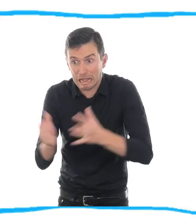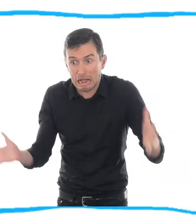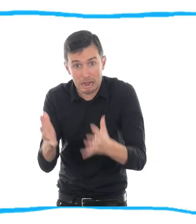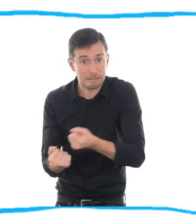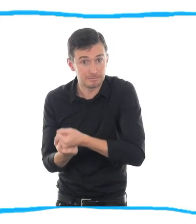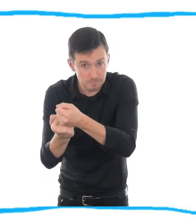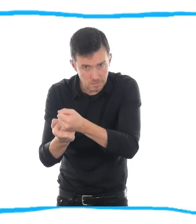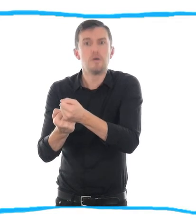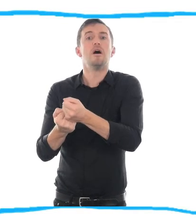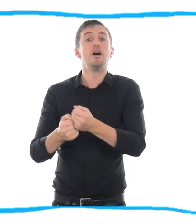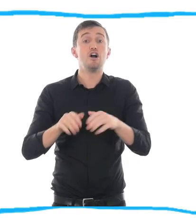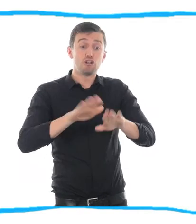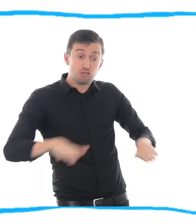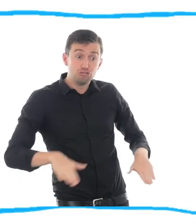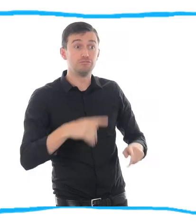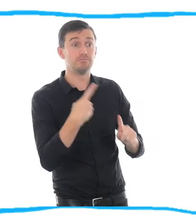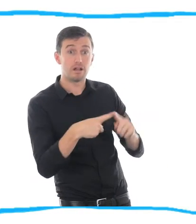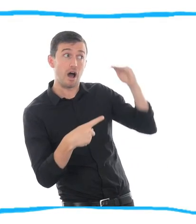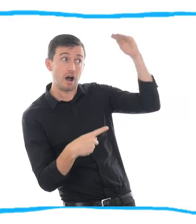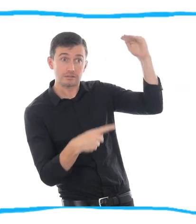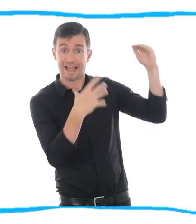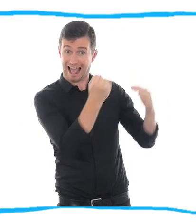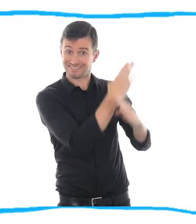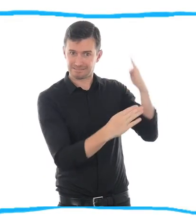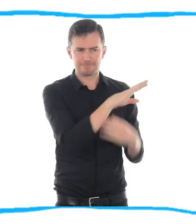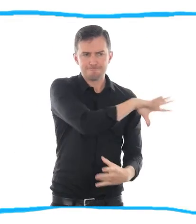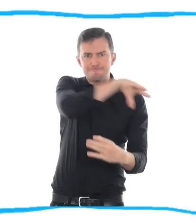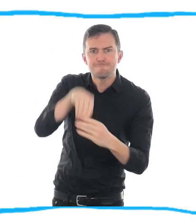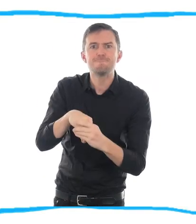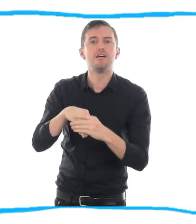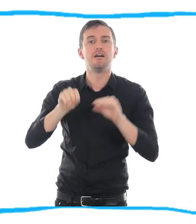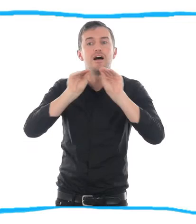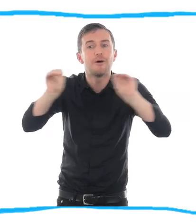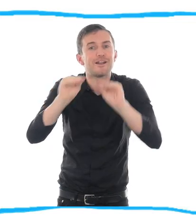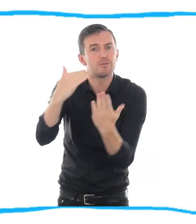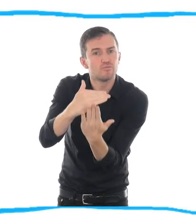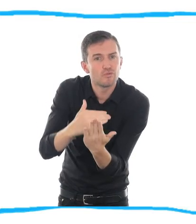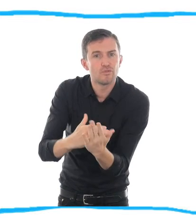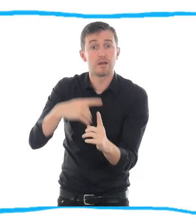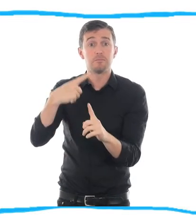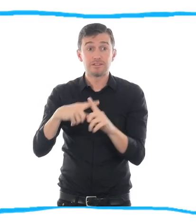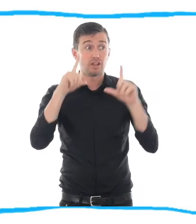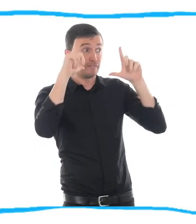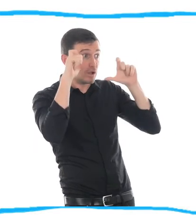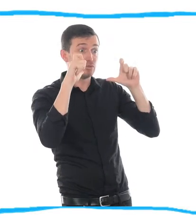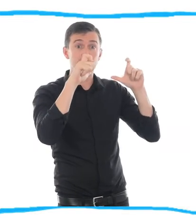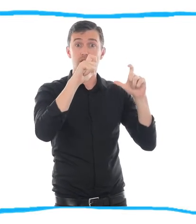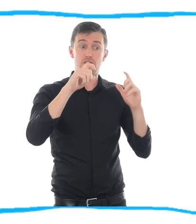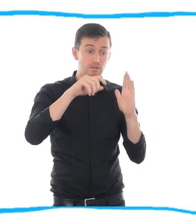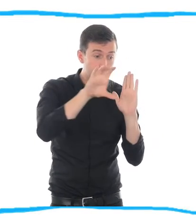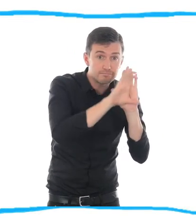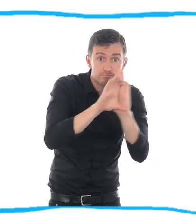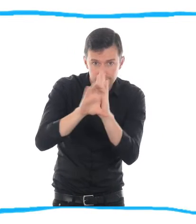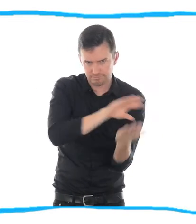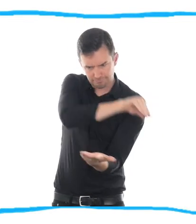In humanitarian work, children and adults with disabilities should be involved in awareness programs and the development of materials. Use